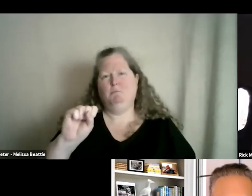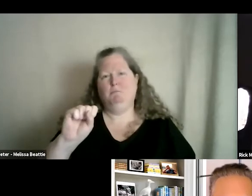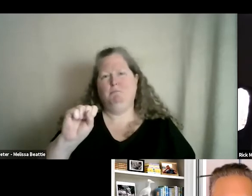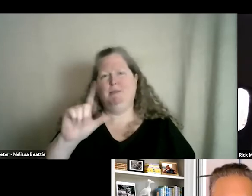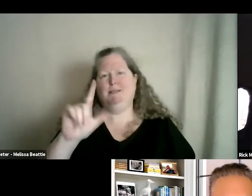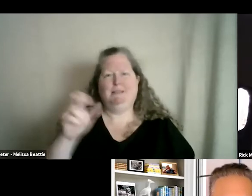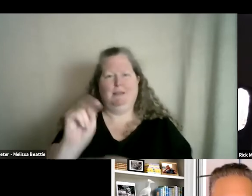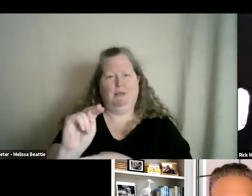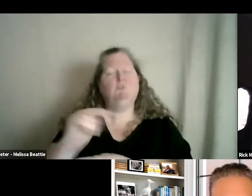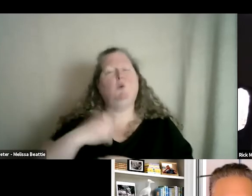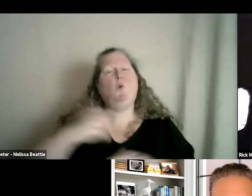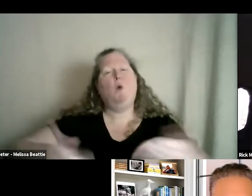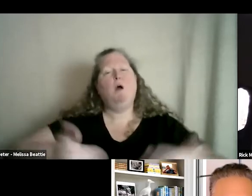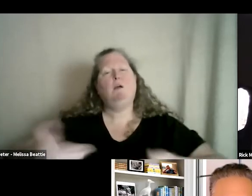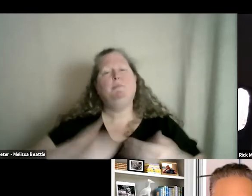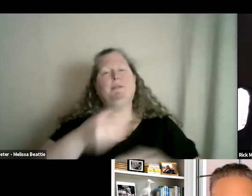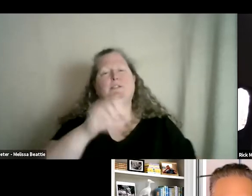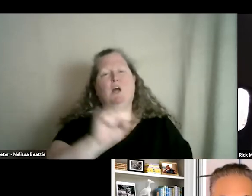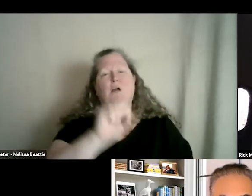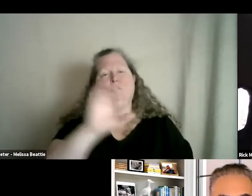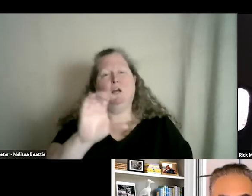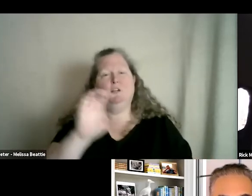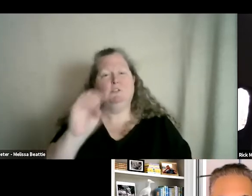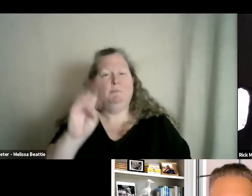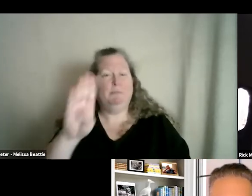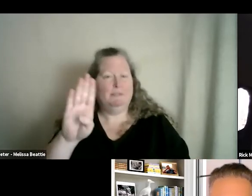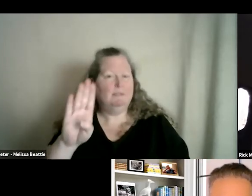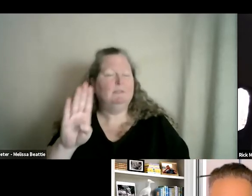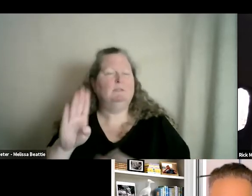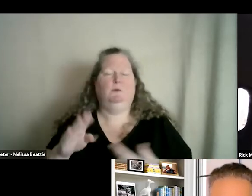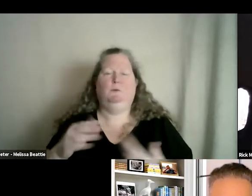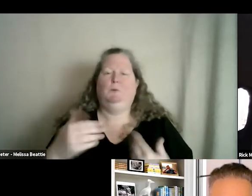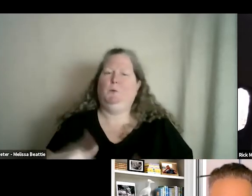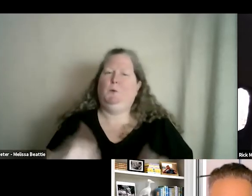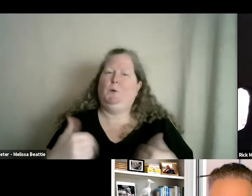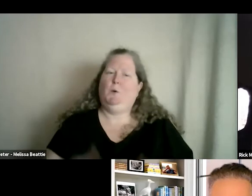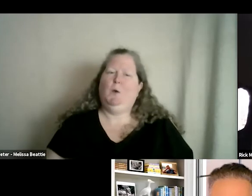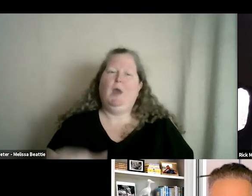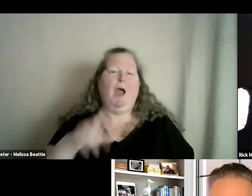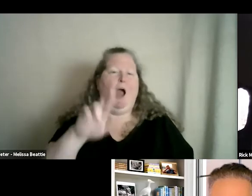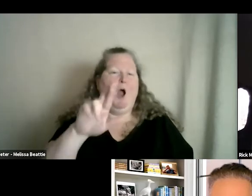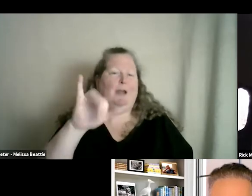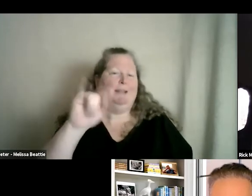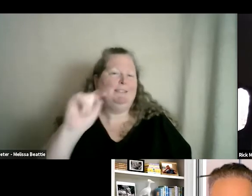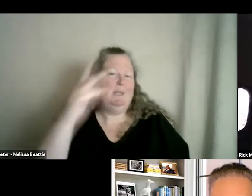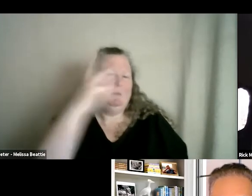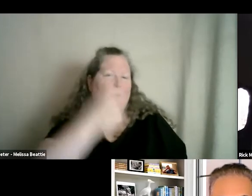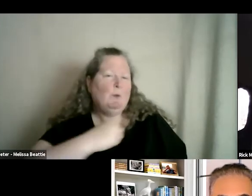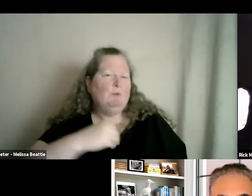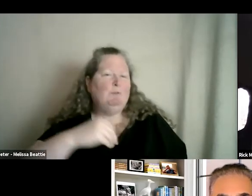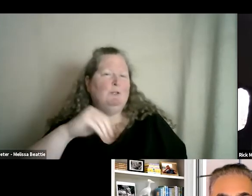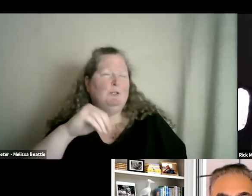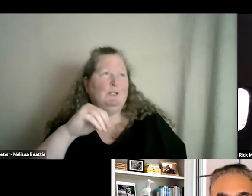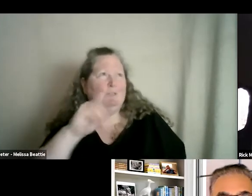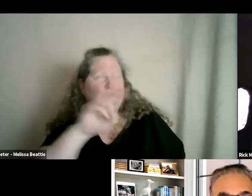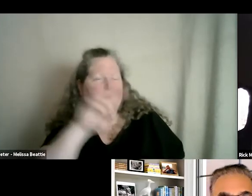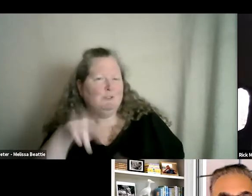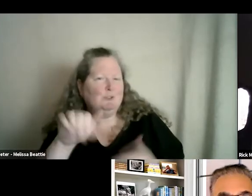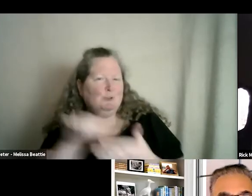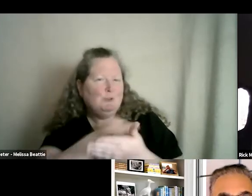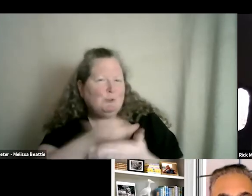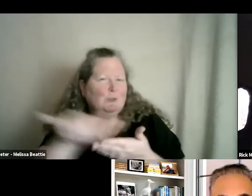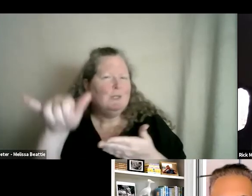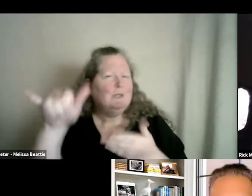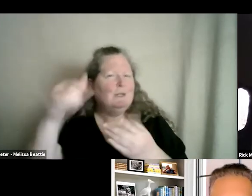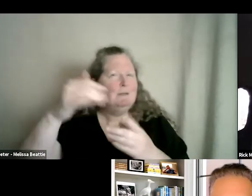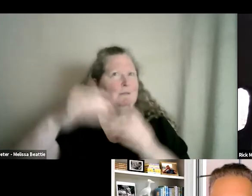Saunders College of Business at RIT in beautiful Rochester, New York, where today's high was about 35